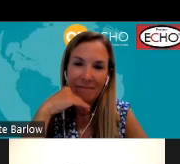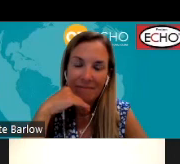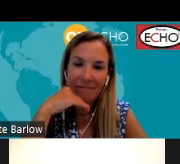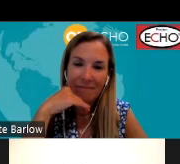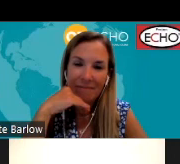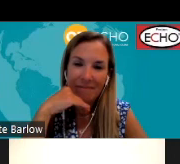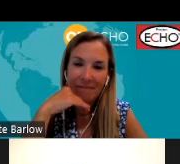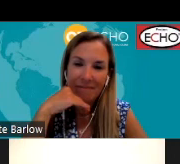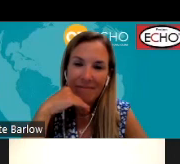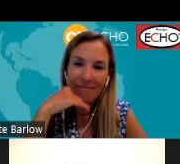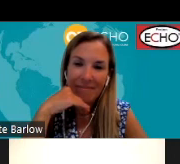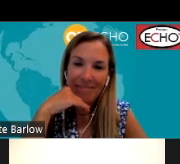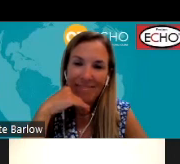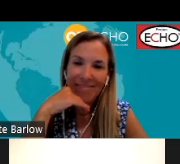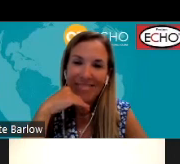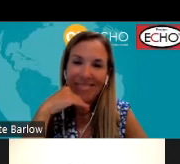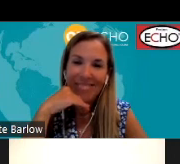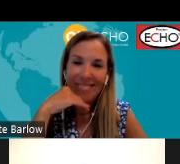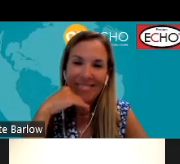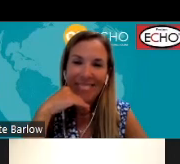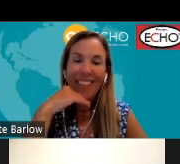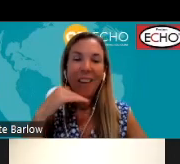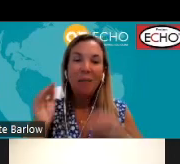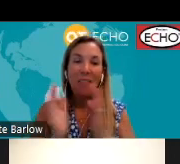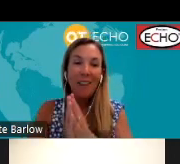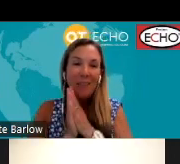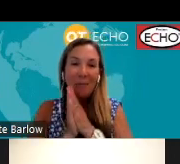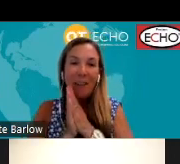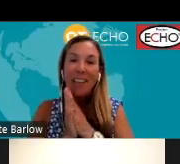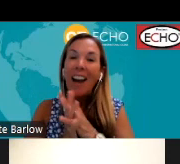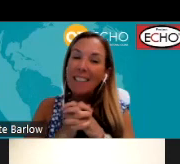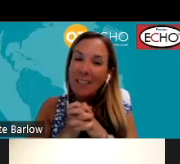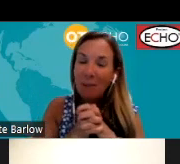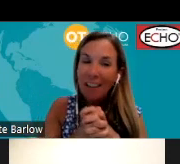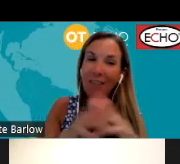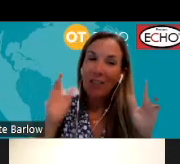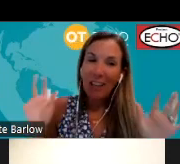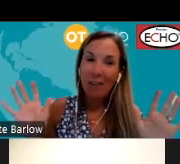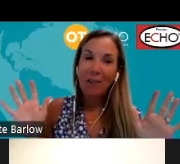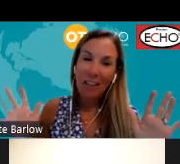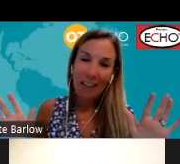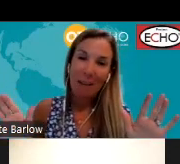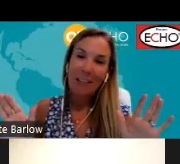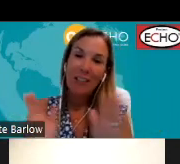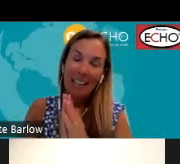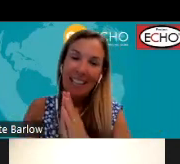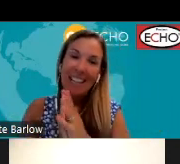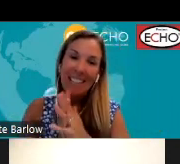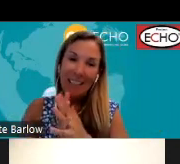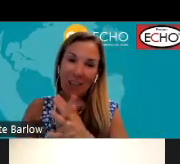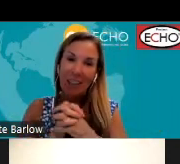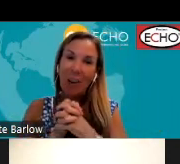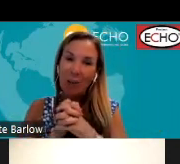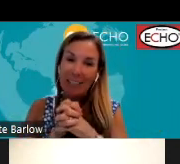get a standardized assessment, so yeah. Well, thank you so much. And I just want to give a shout out for Shannon because Shannon